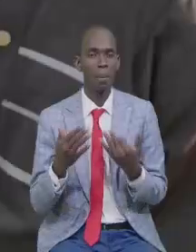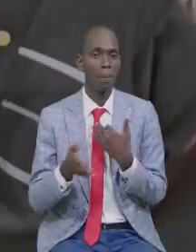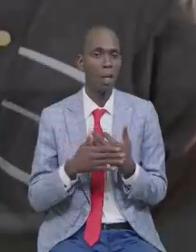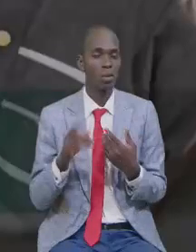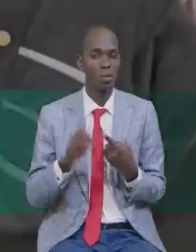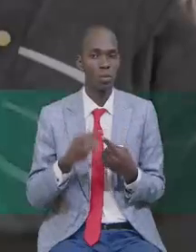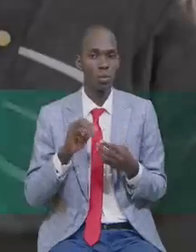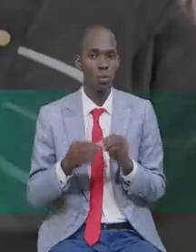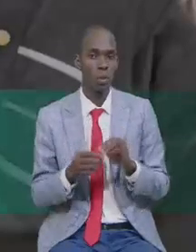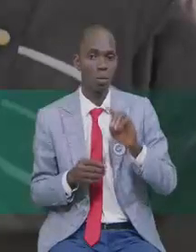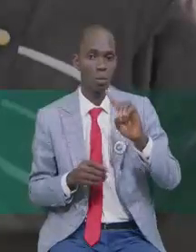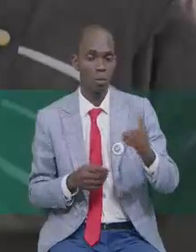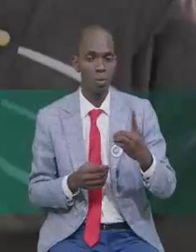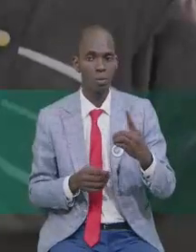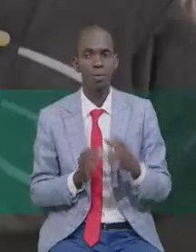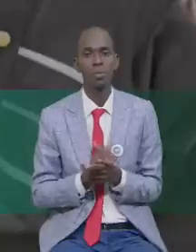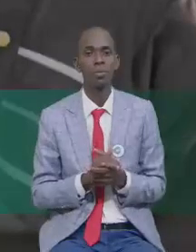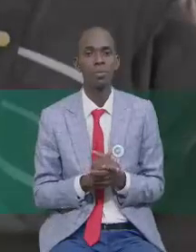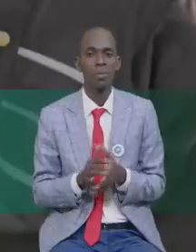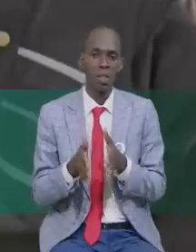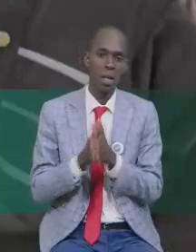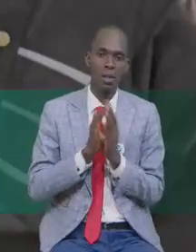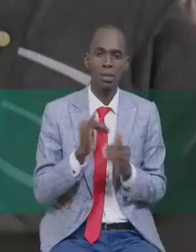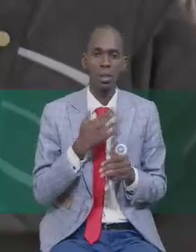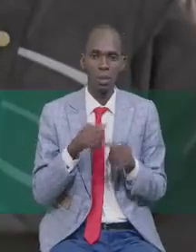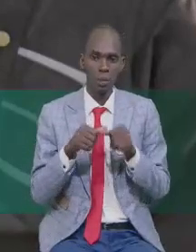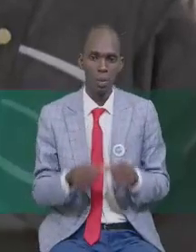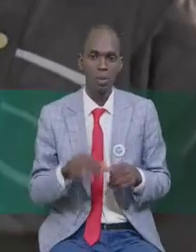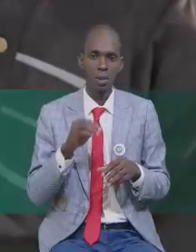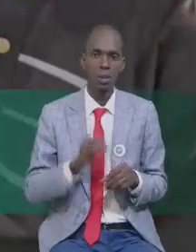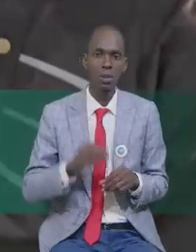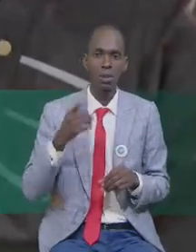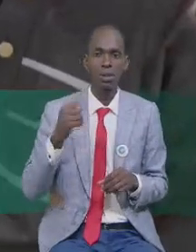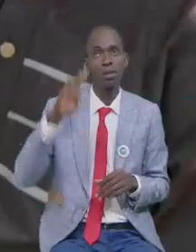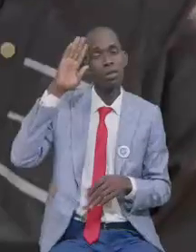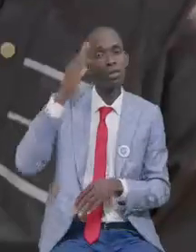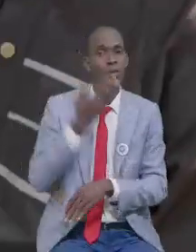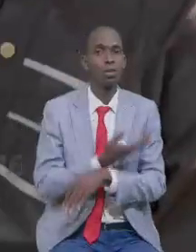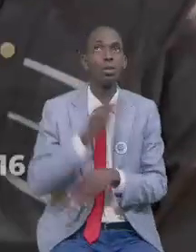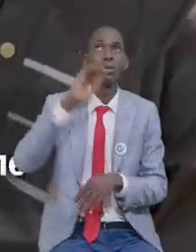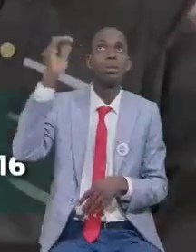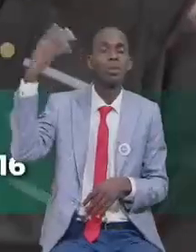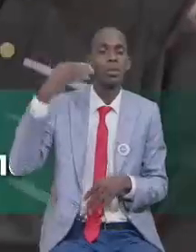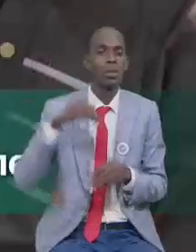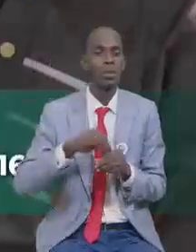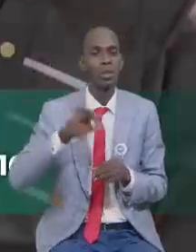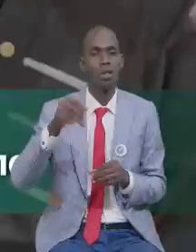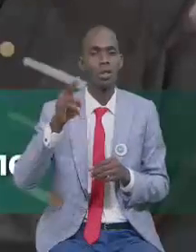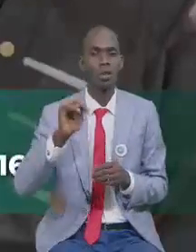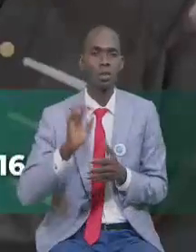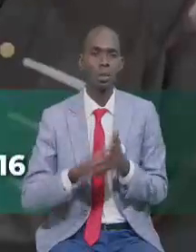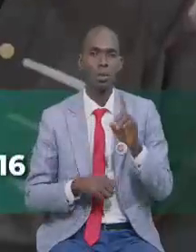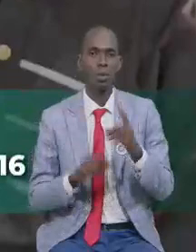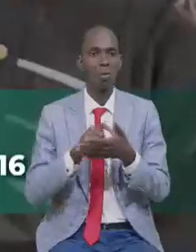and abiding in sonship grace. John chapter 1 verse 12. In John chapter 1